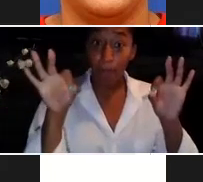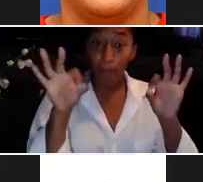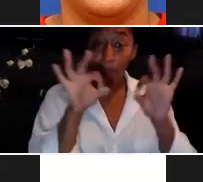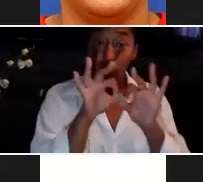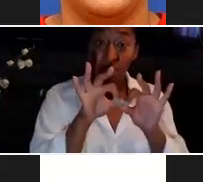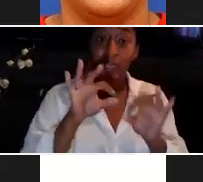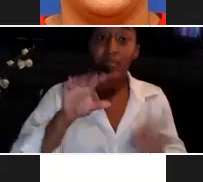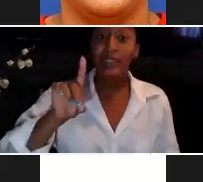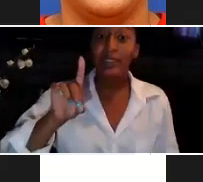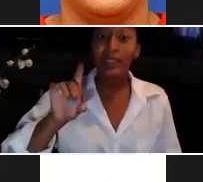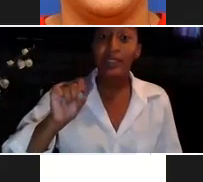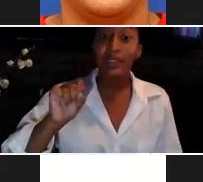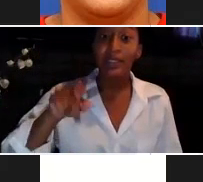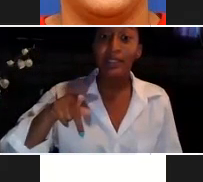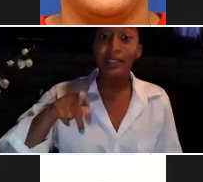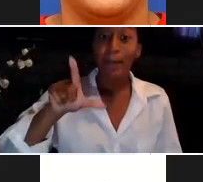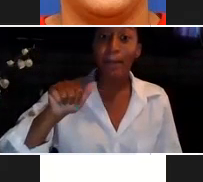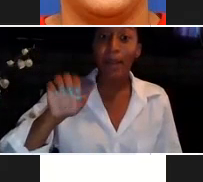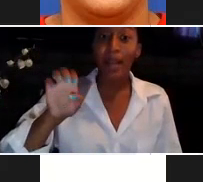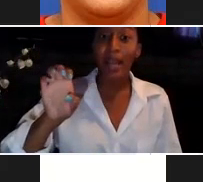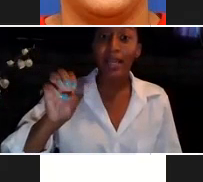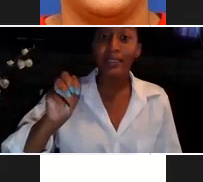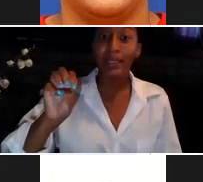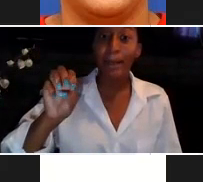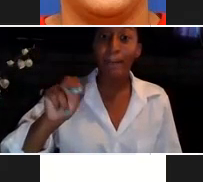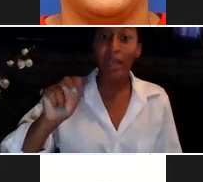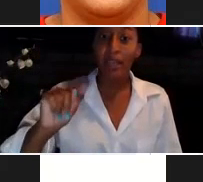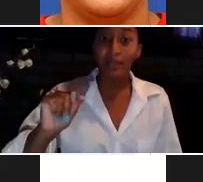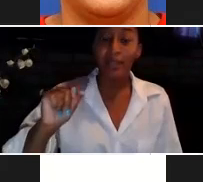be positive or negative.